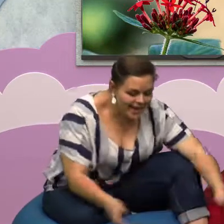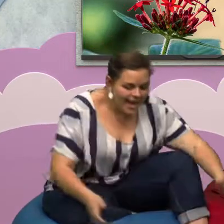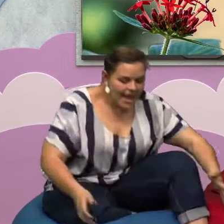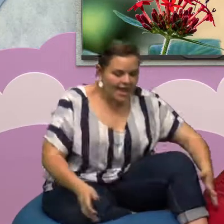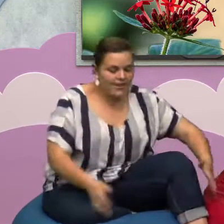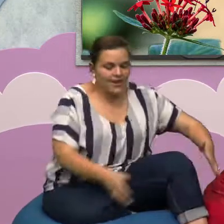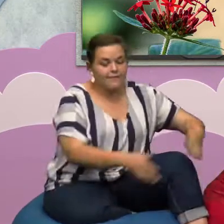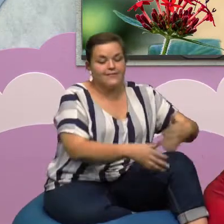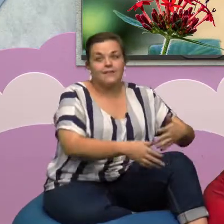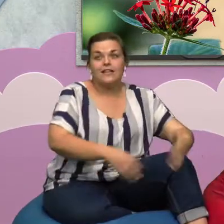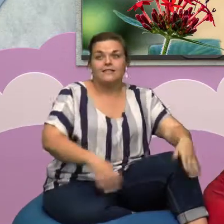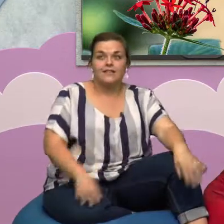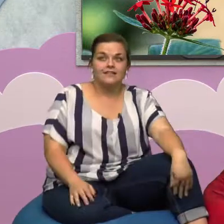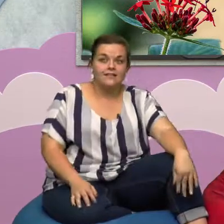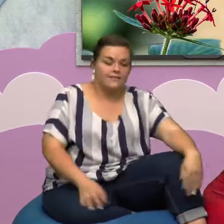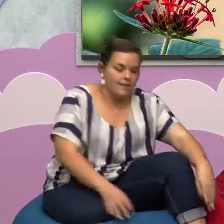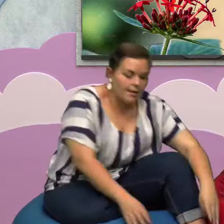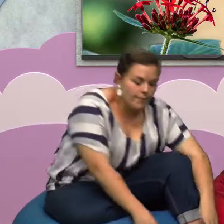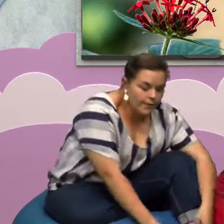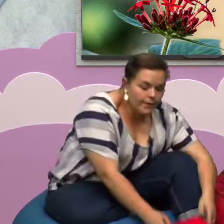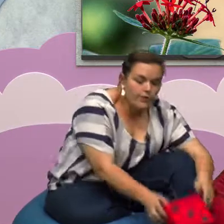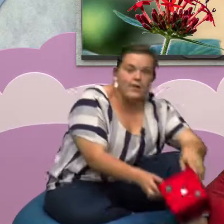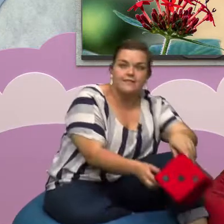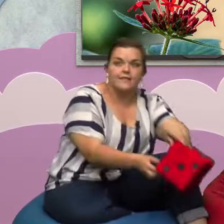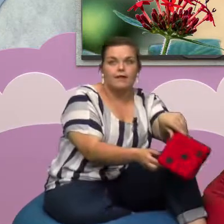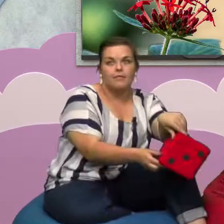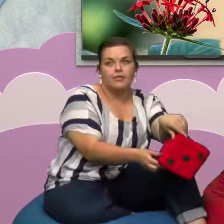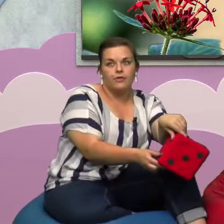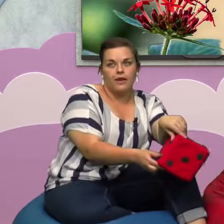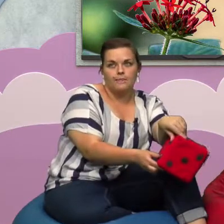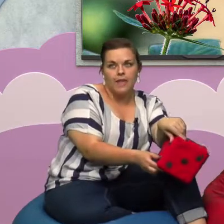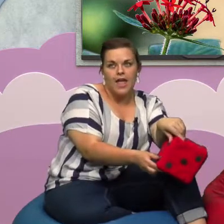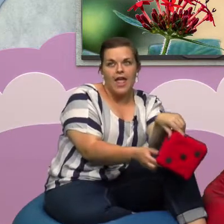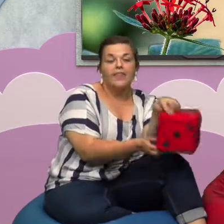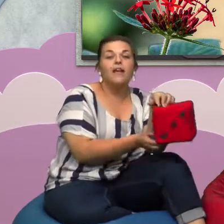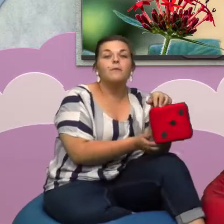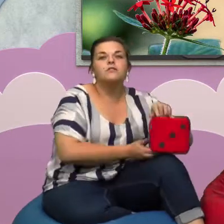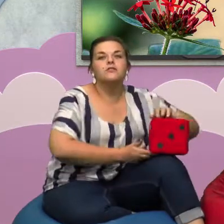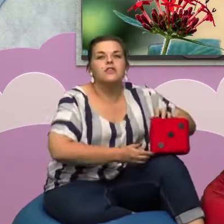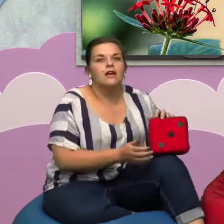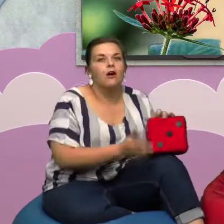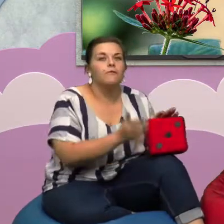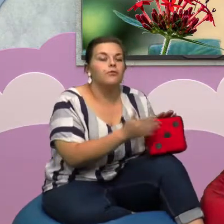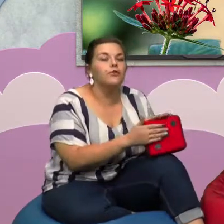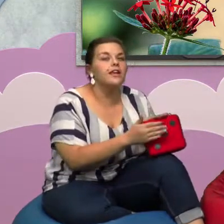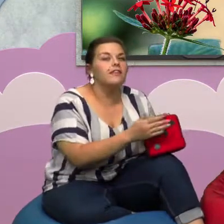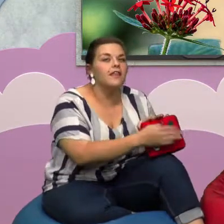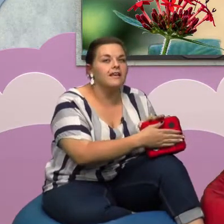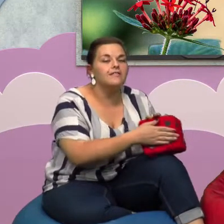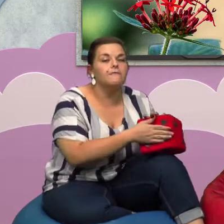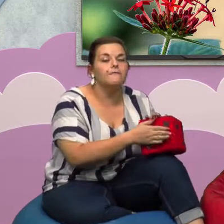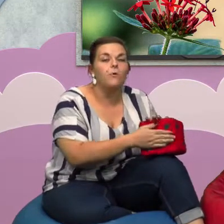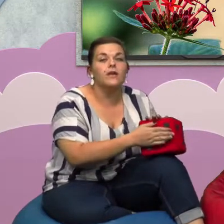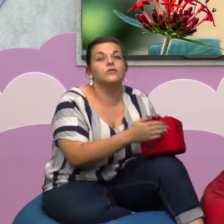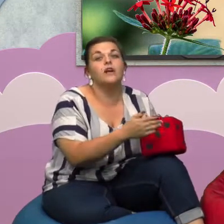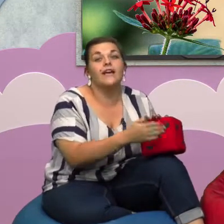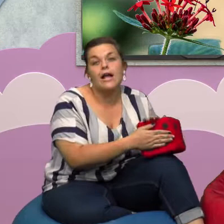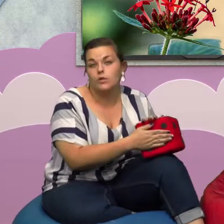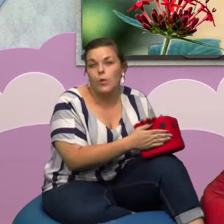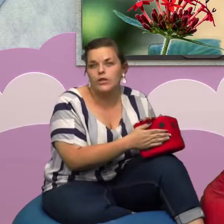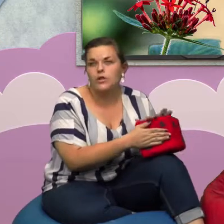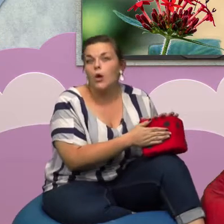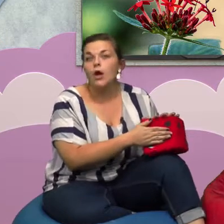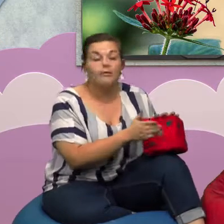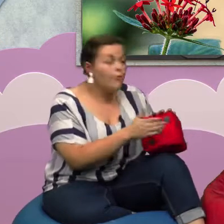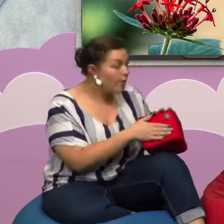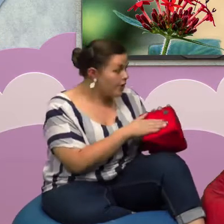this. And then if it's, let's see, this is the number that we got is the number 3. Then we need to think of 3 things that fall into a